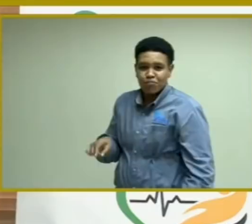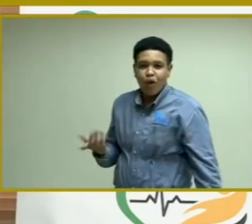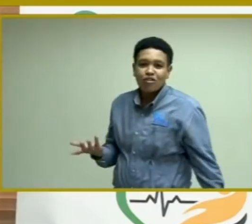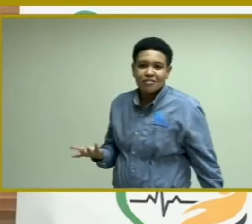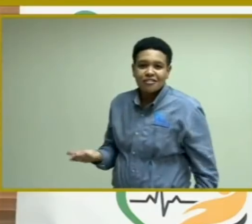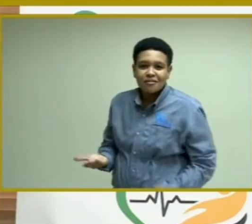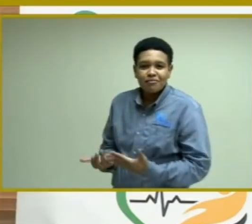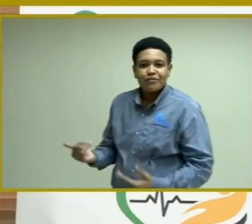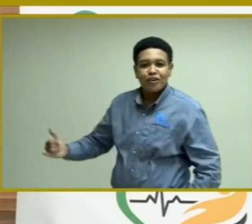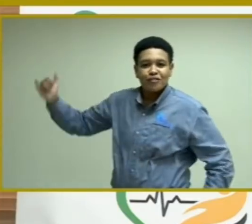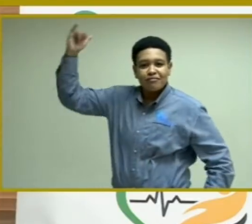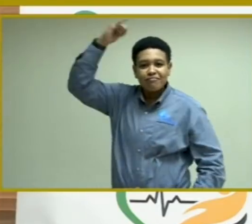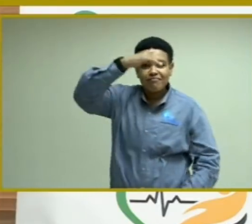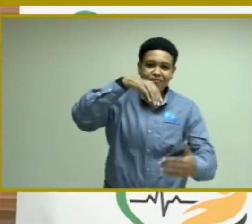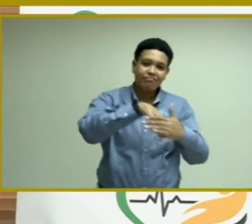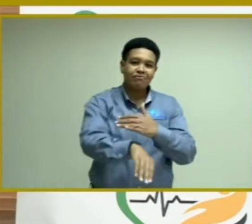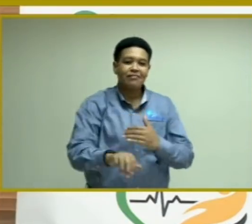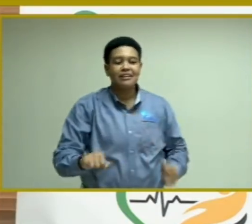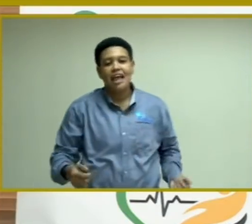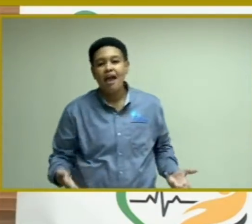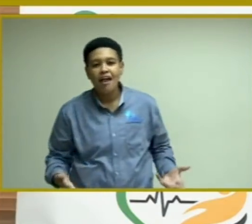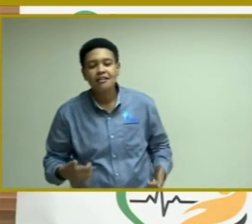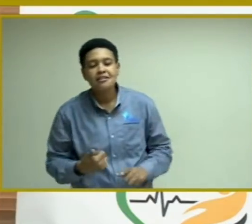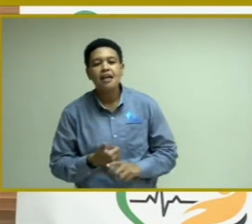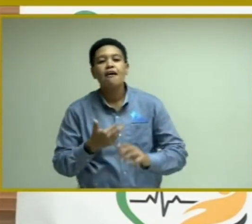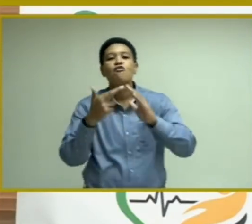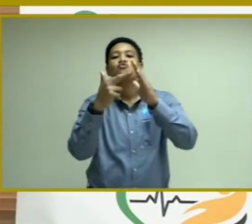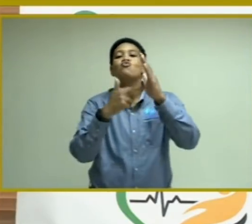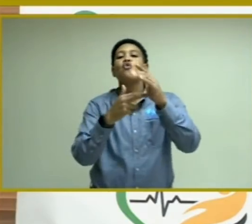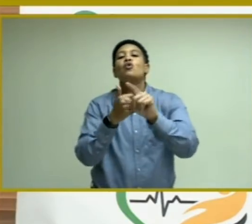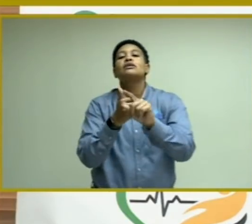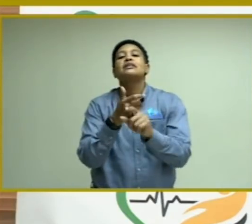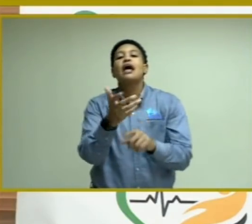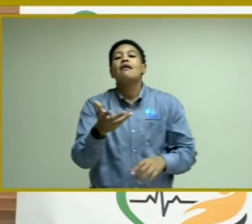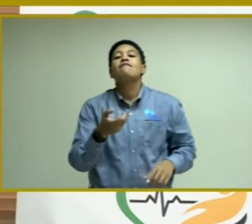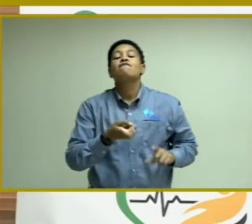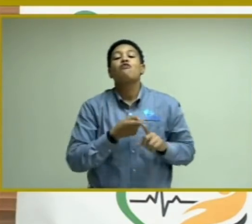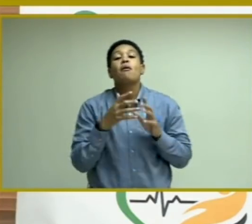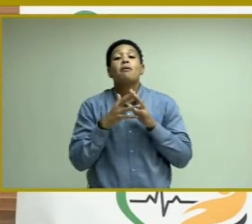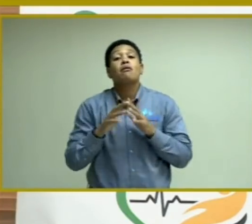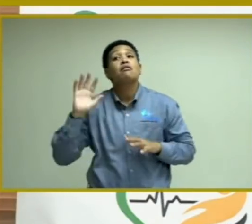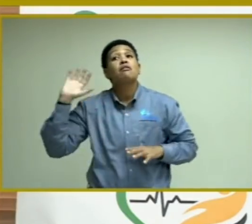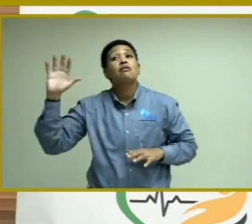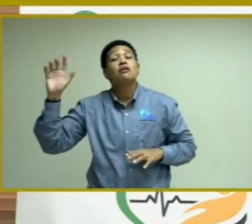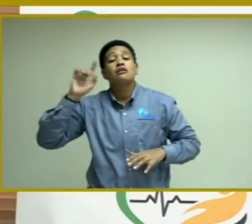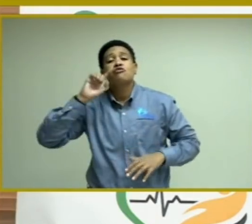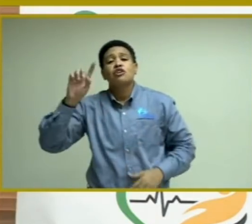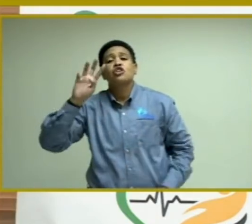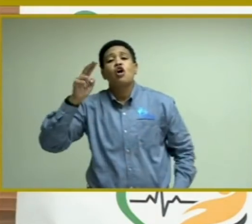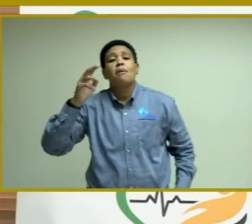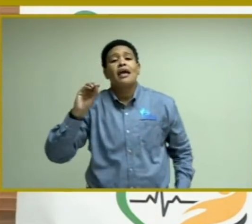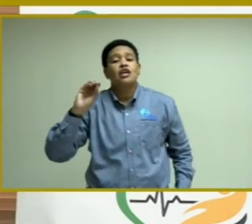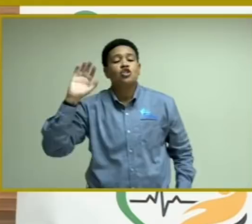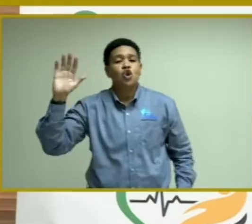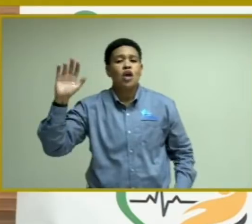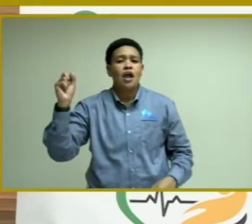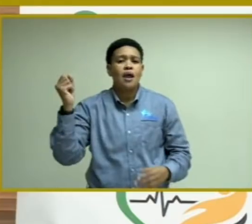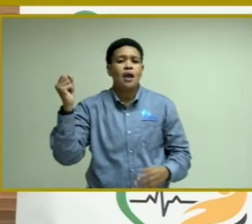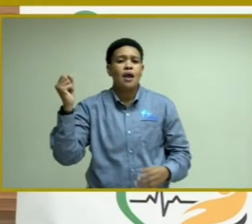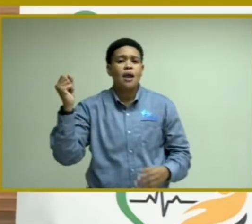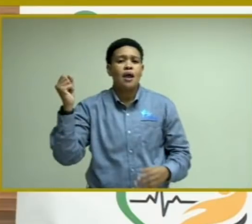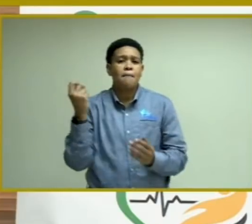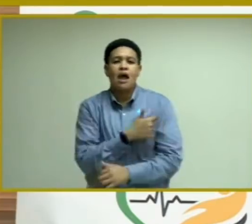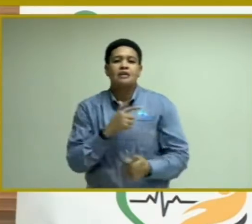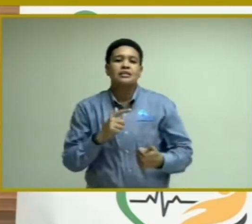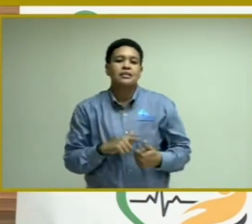doses. The rule from the US is all WHO approved vaccines,